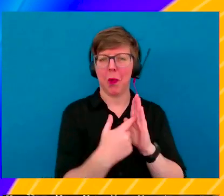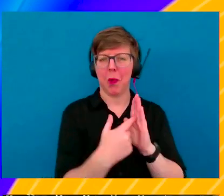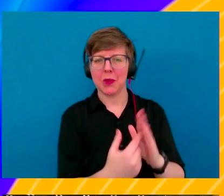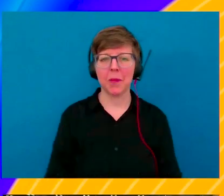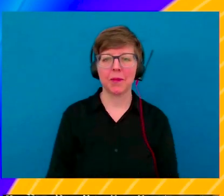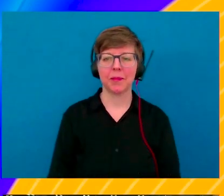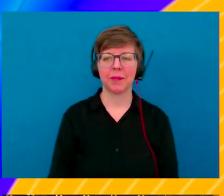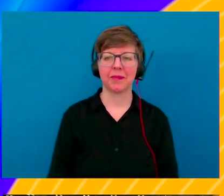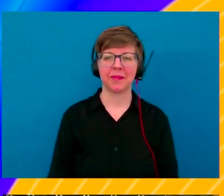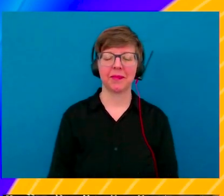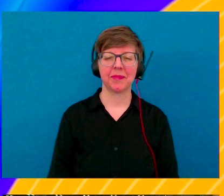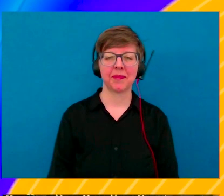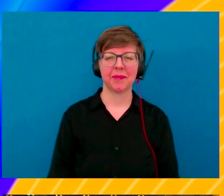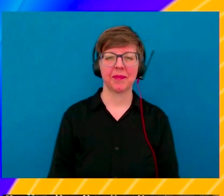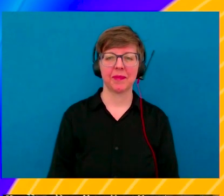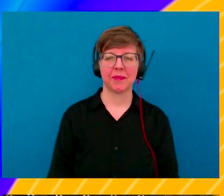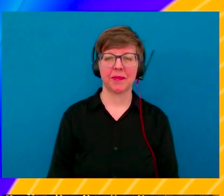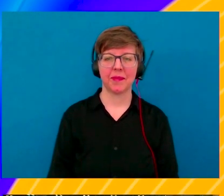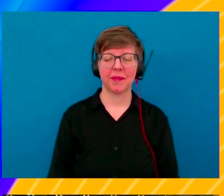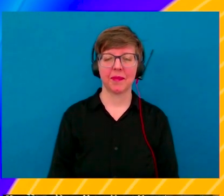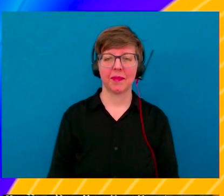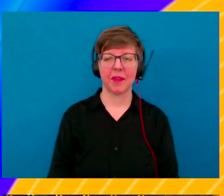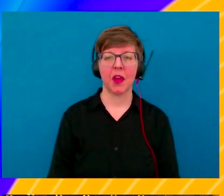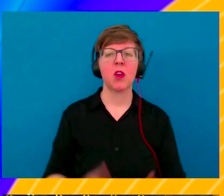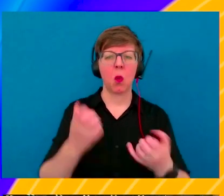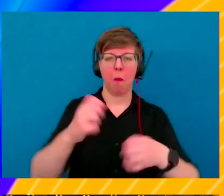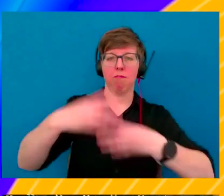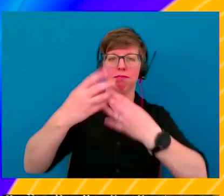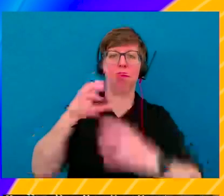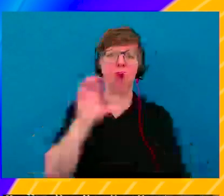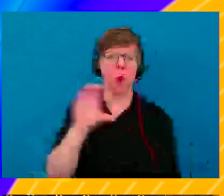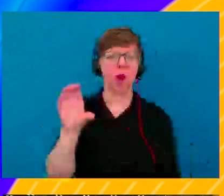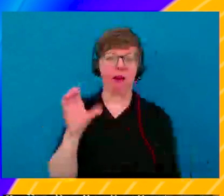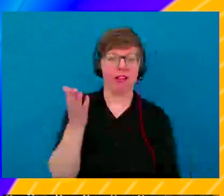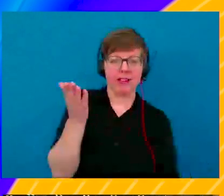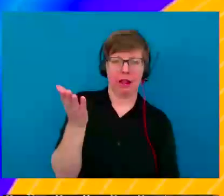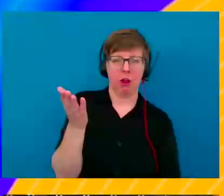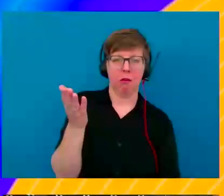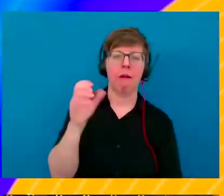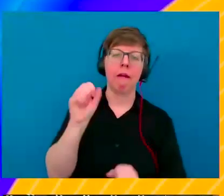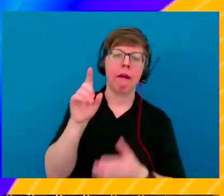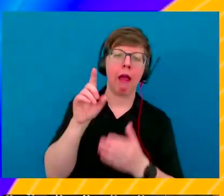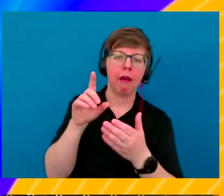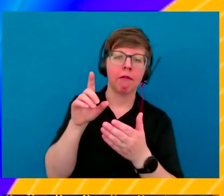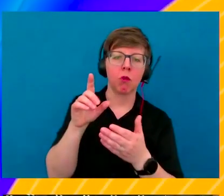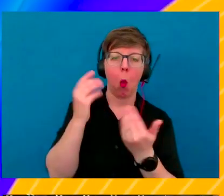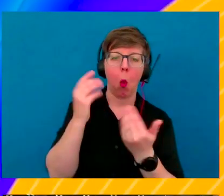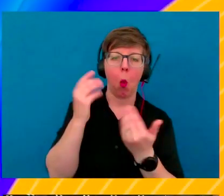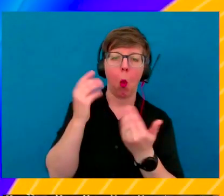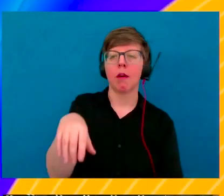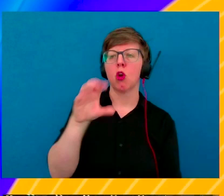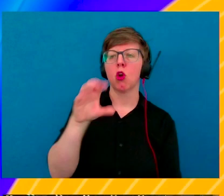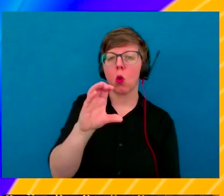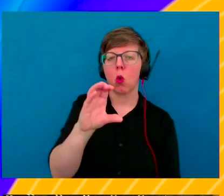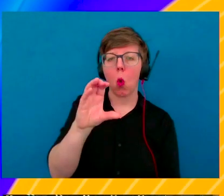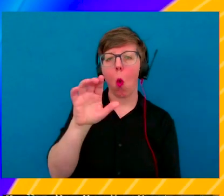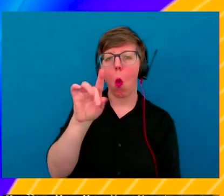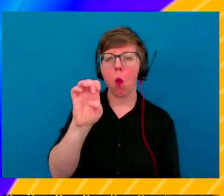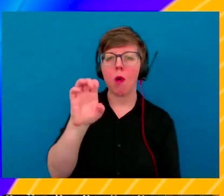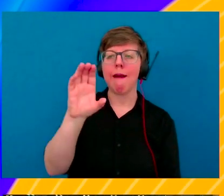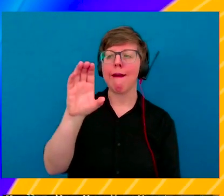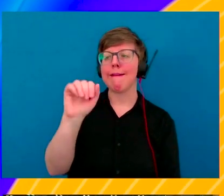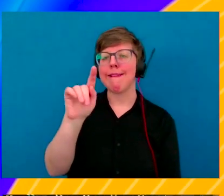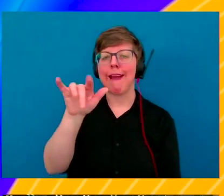So this is, I'm in CodeCatalyst here. You can check it out at CodeCatalyst.aws. This is a space that I've been using